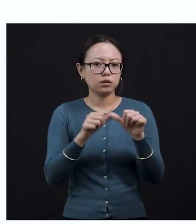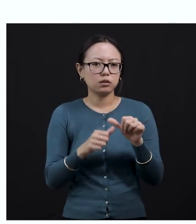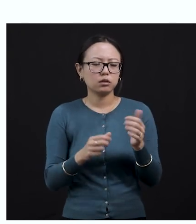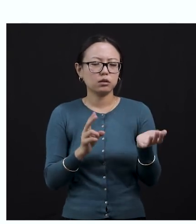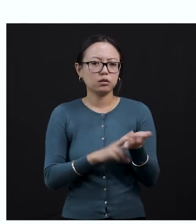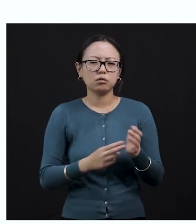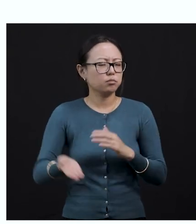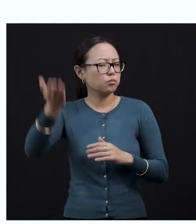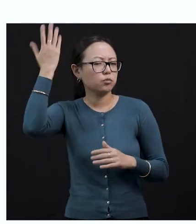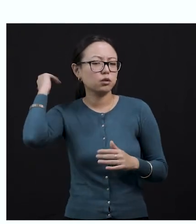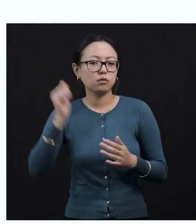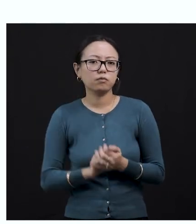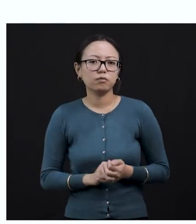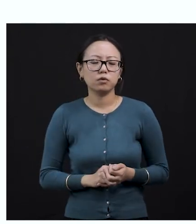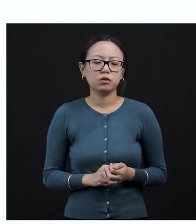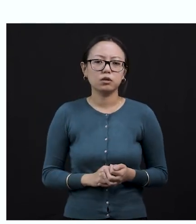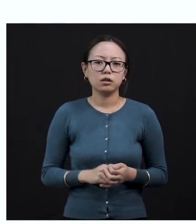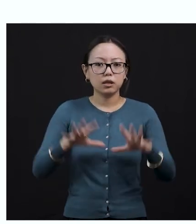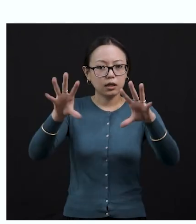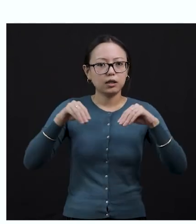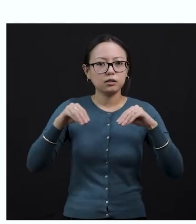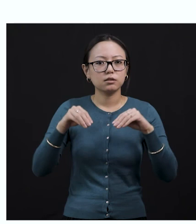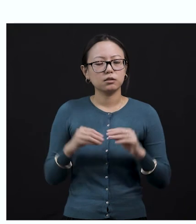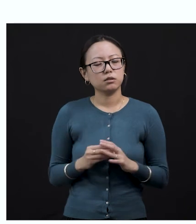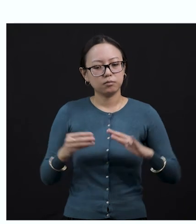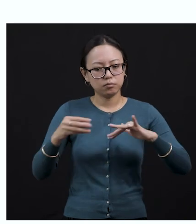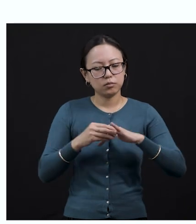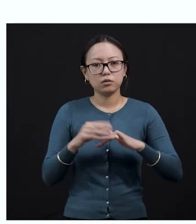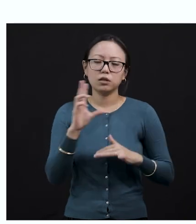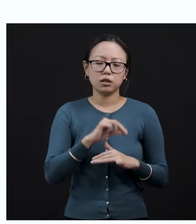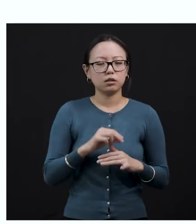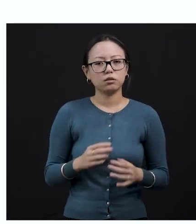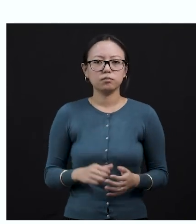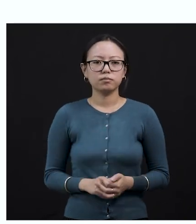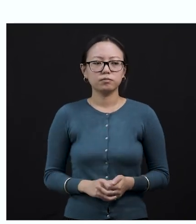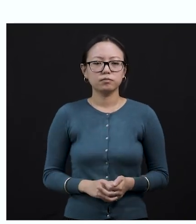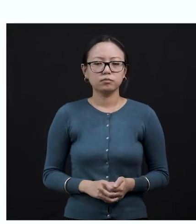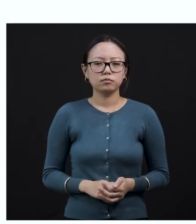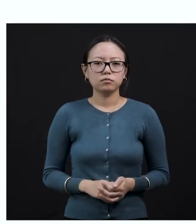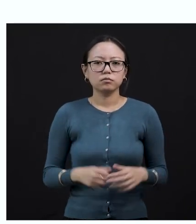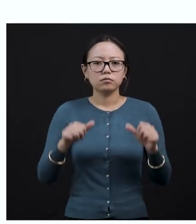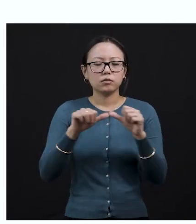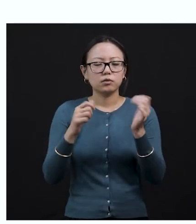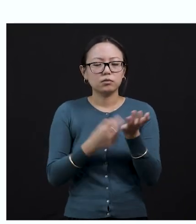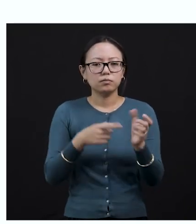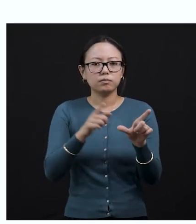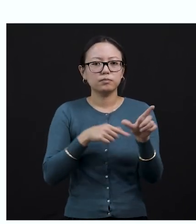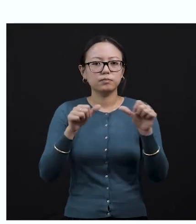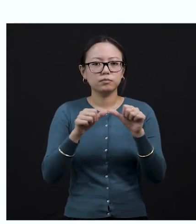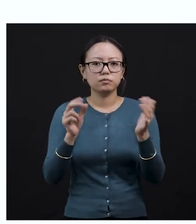accepted women to remarry, okay? And then in the Aryan culture, we see that there